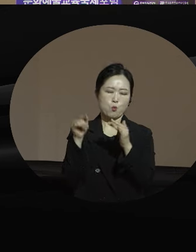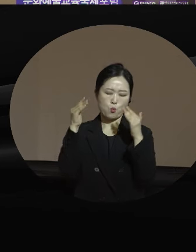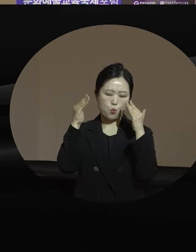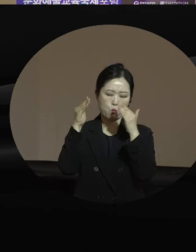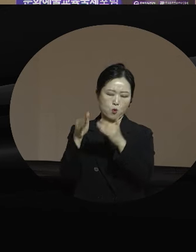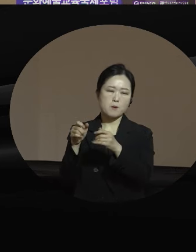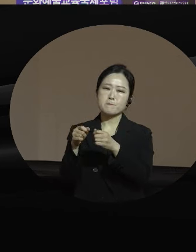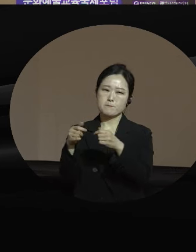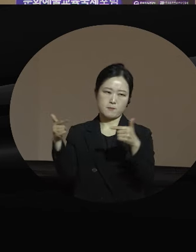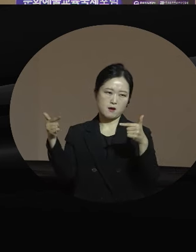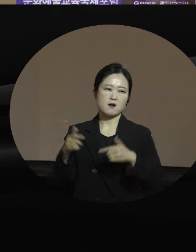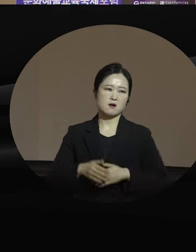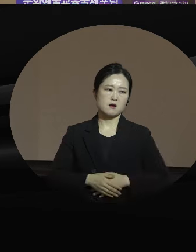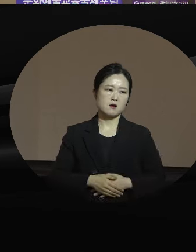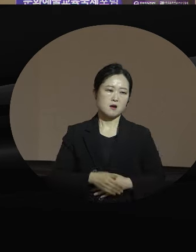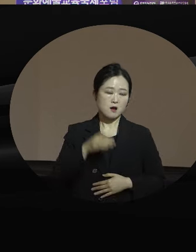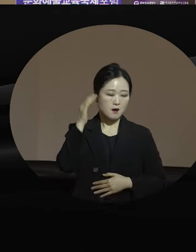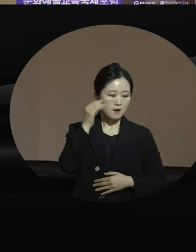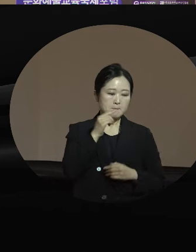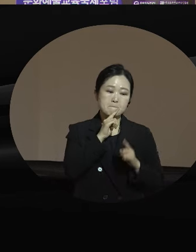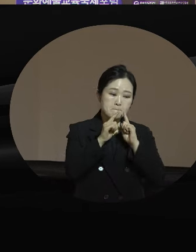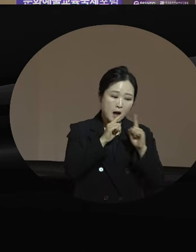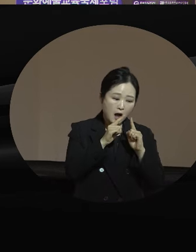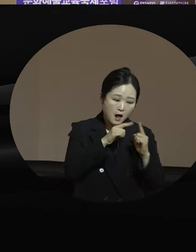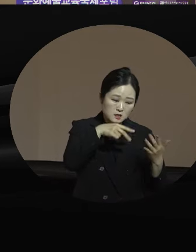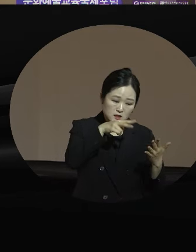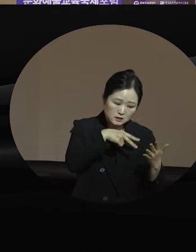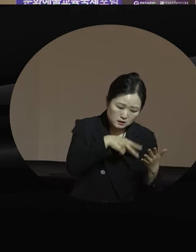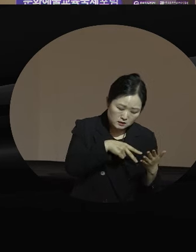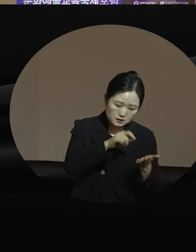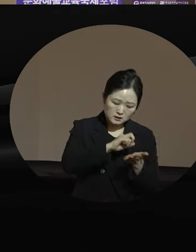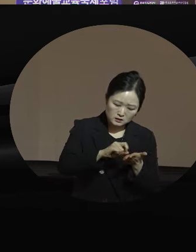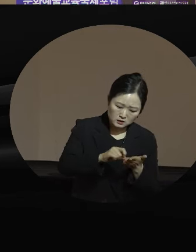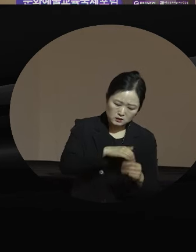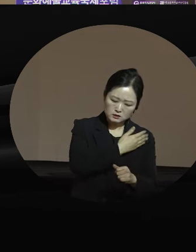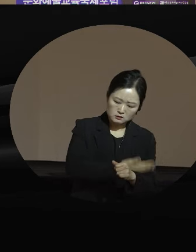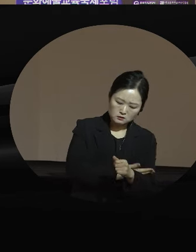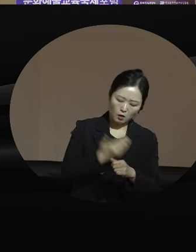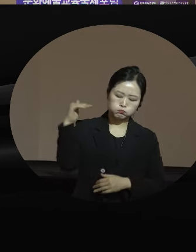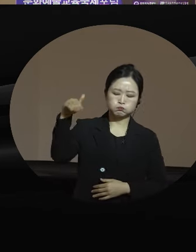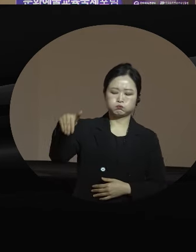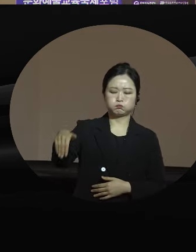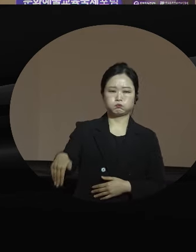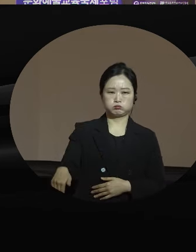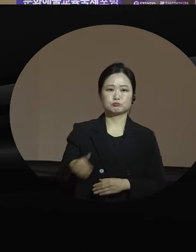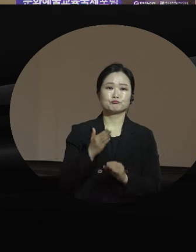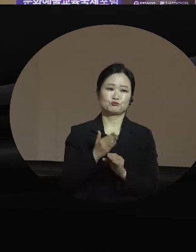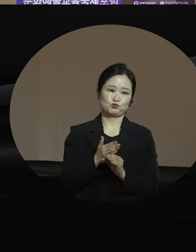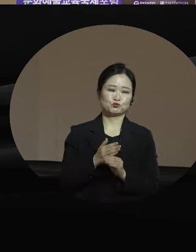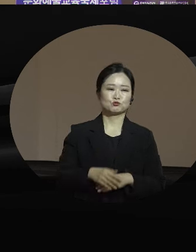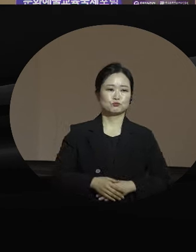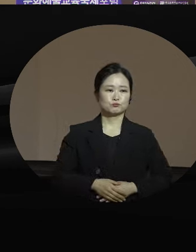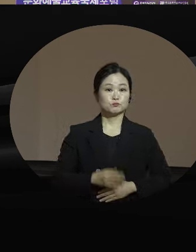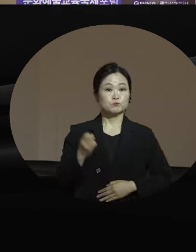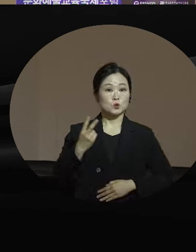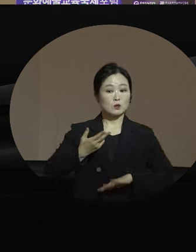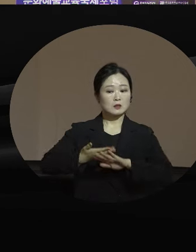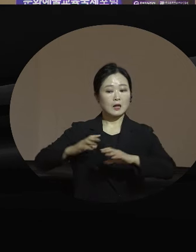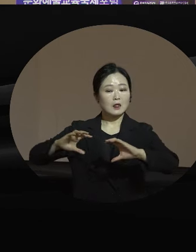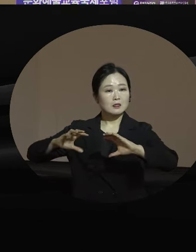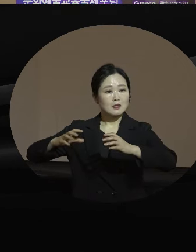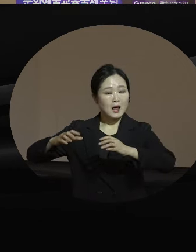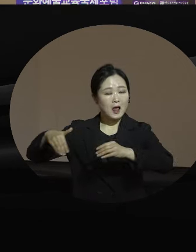of speaking and writing, mother tongue is decreased. Then the influence of foreign culture is